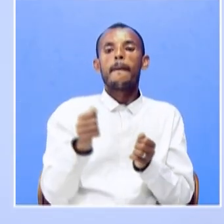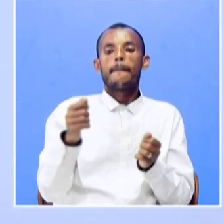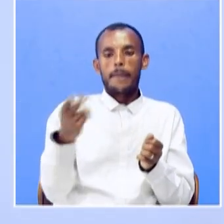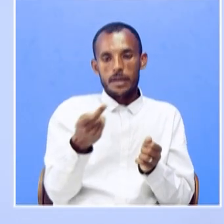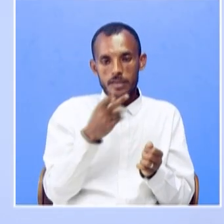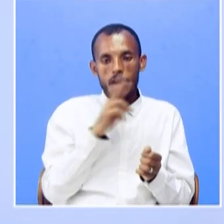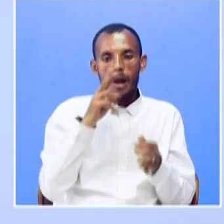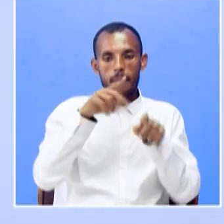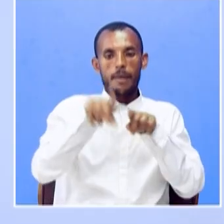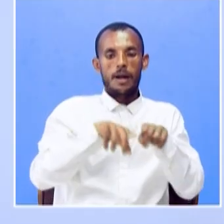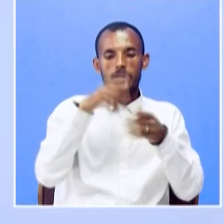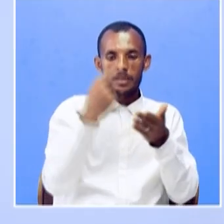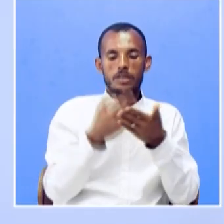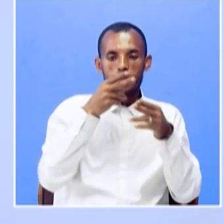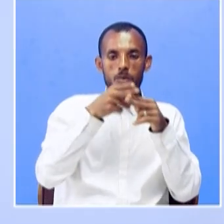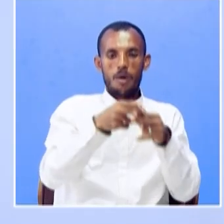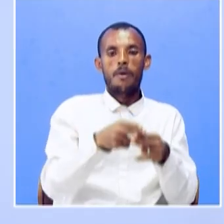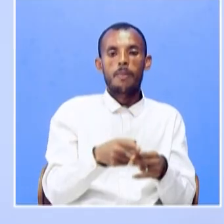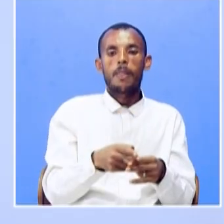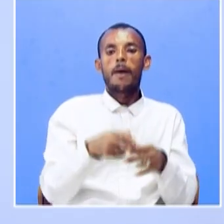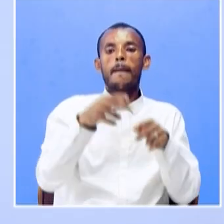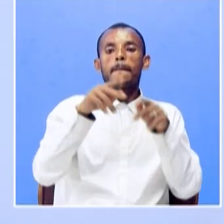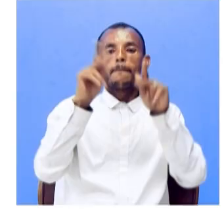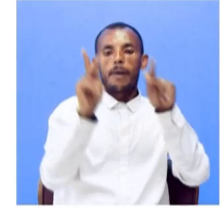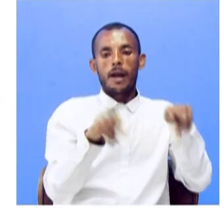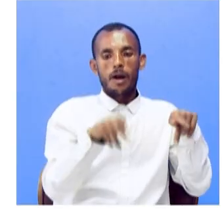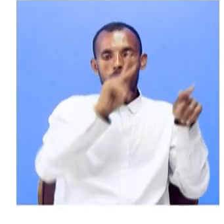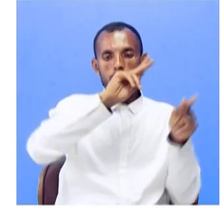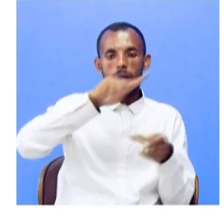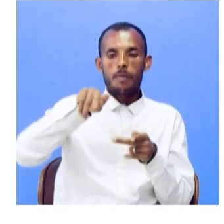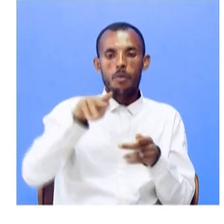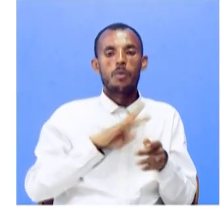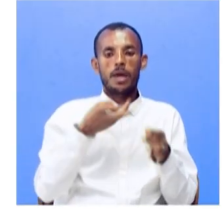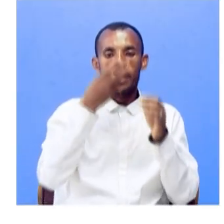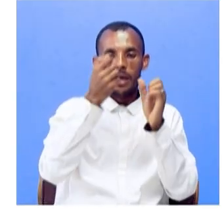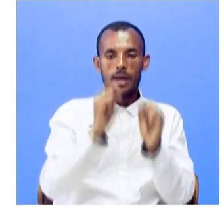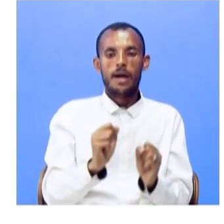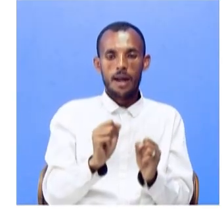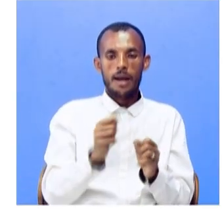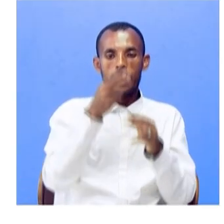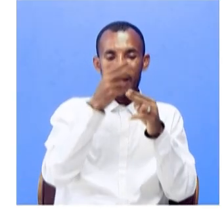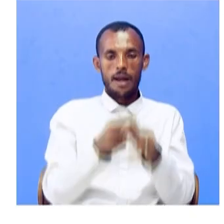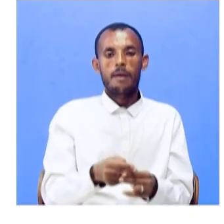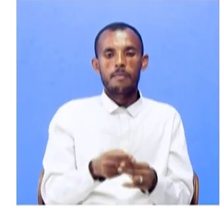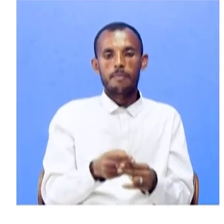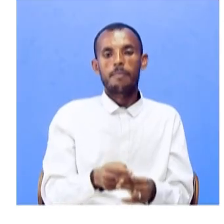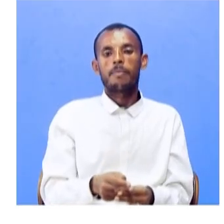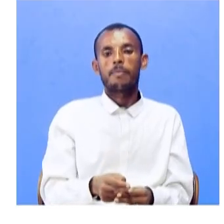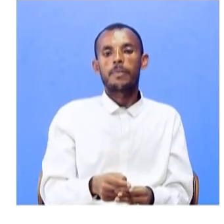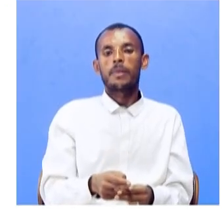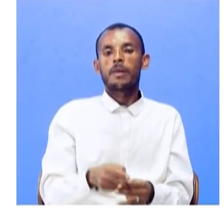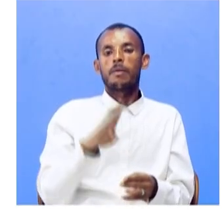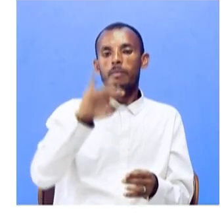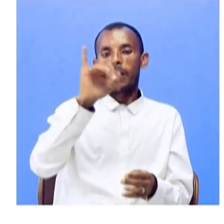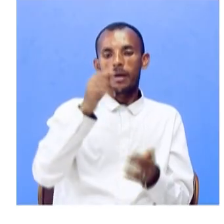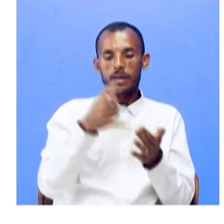Therefore, we call this a parallelogram. So we can name it by using its